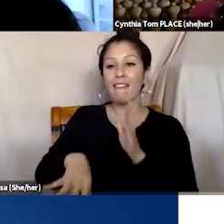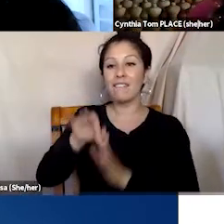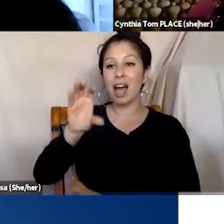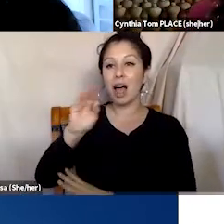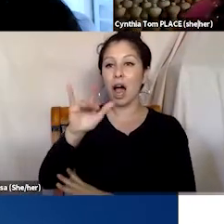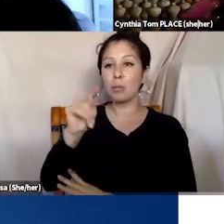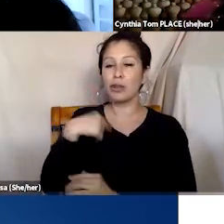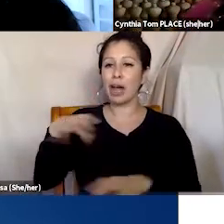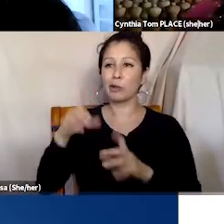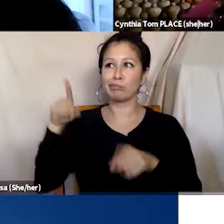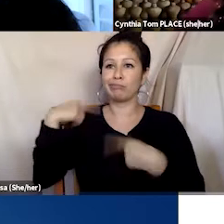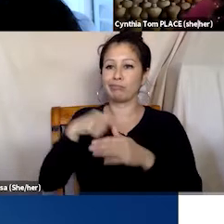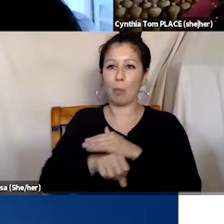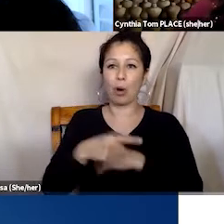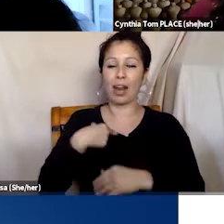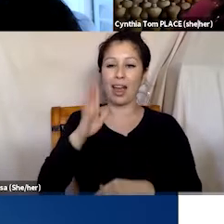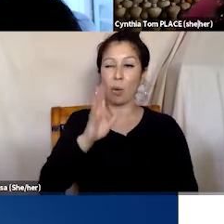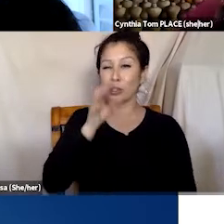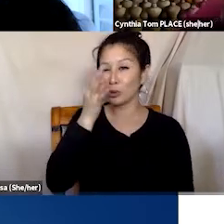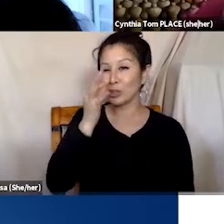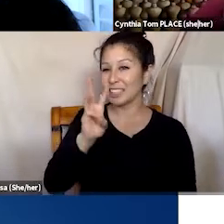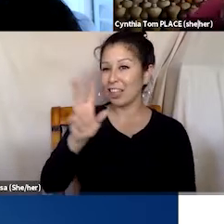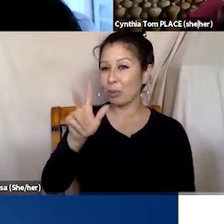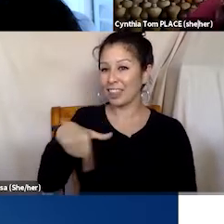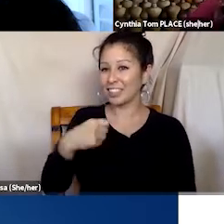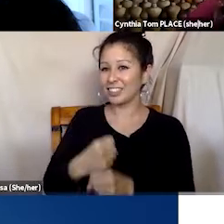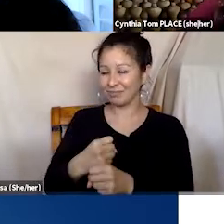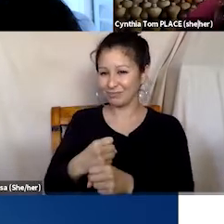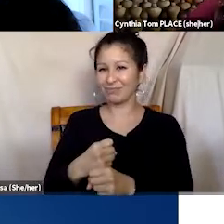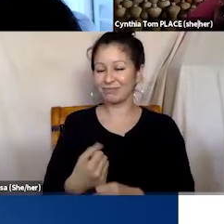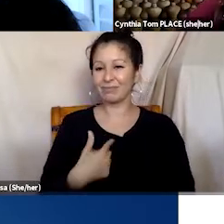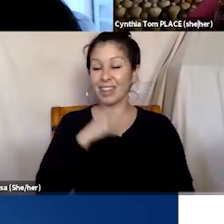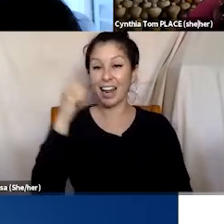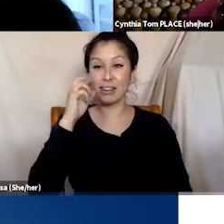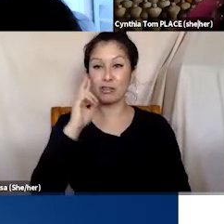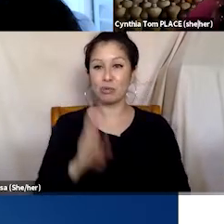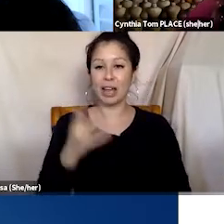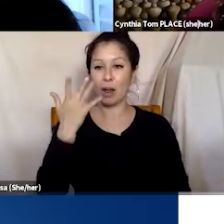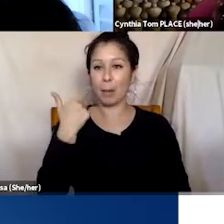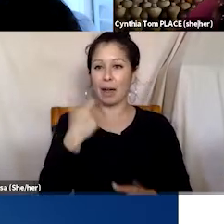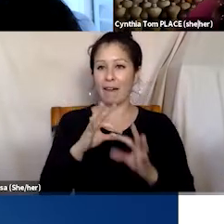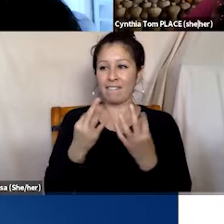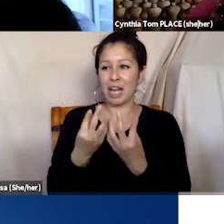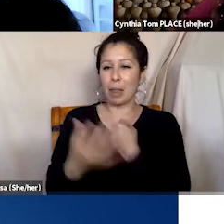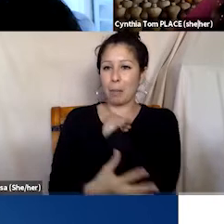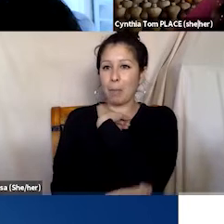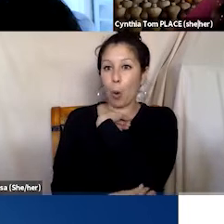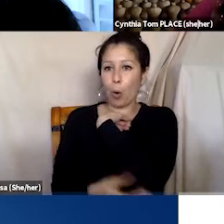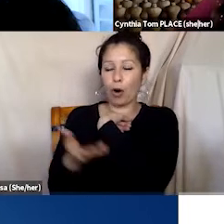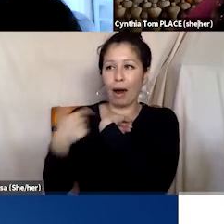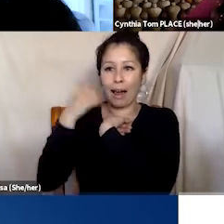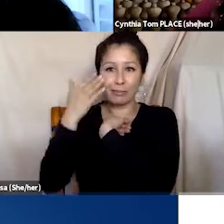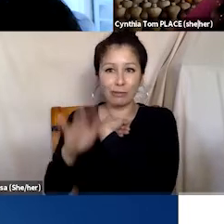since I was born, and I'm gonna be 63 this year. I didn't realize it was because our family was poor in